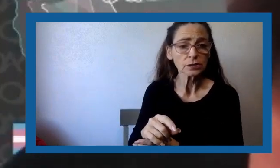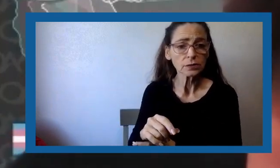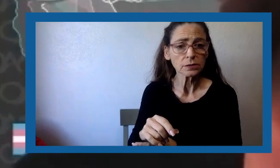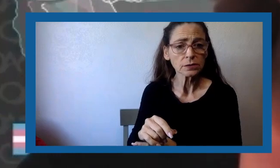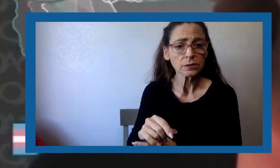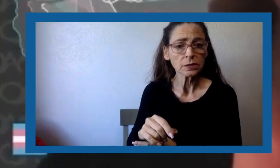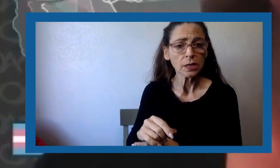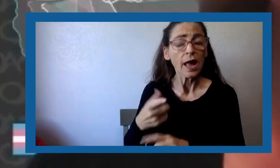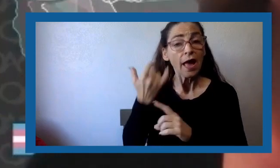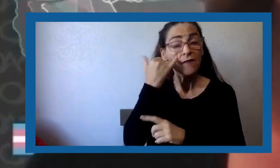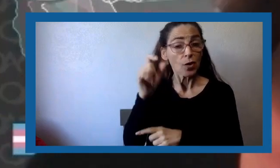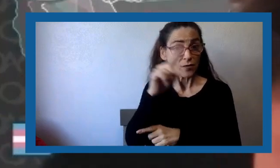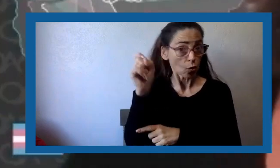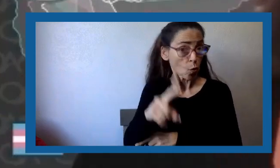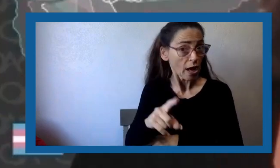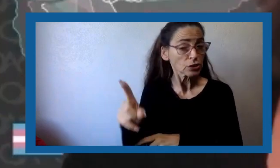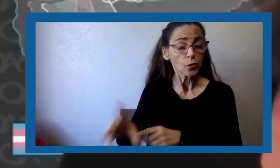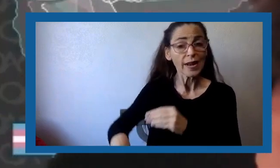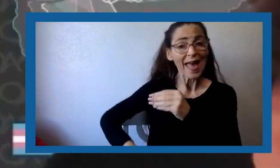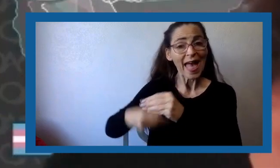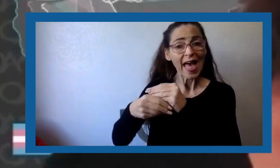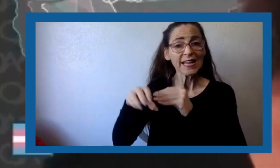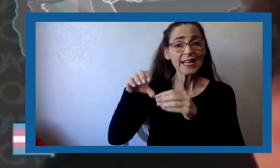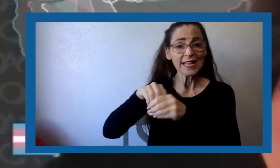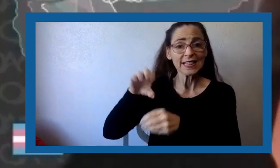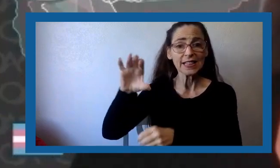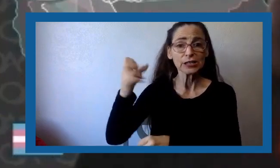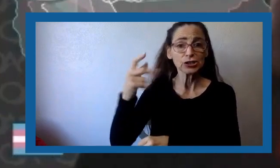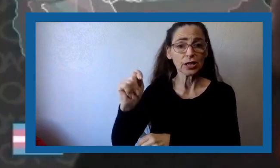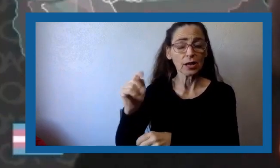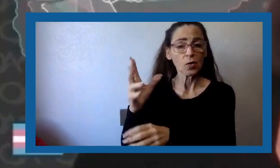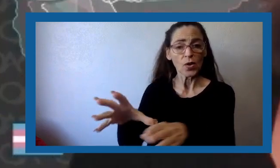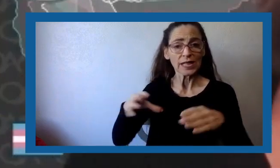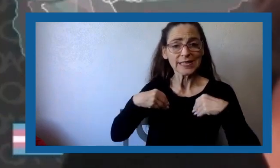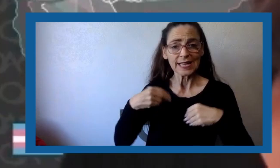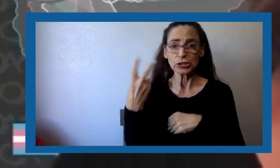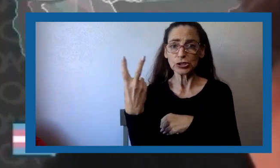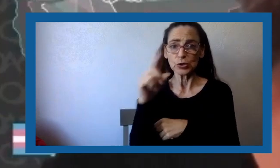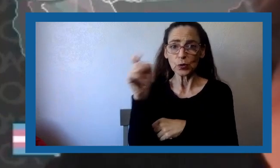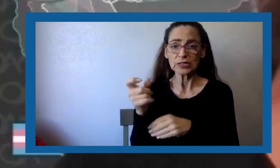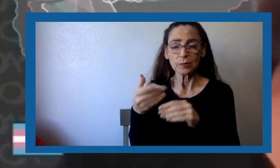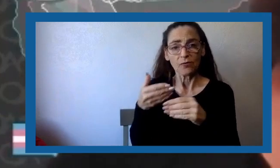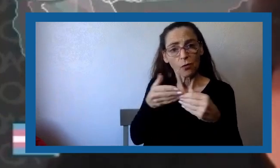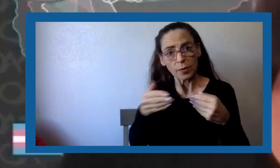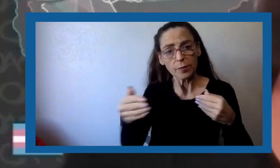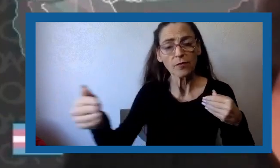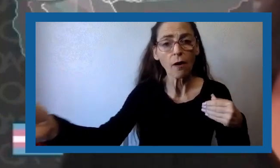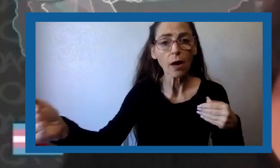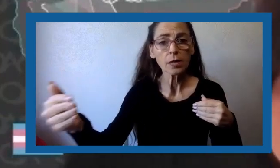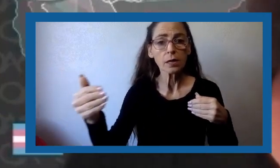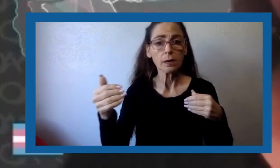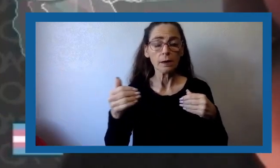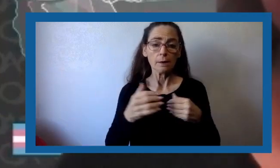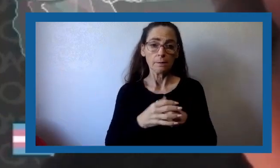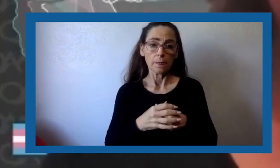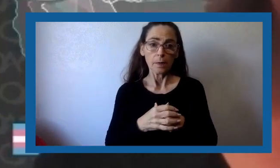technical stuff, but if you have a question that you want to drop quickly into the chat, we'll take at least 2 questions really quickly before we move on. And